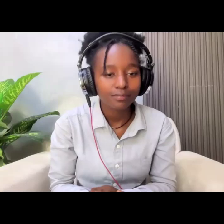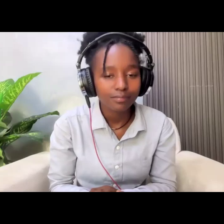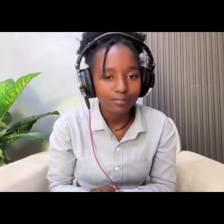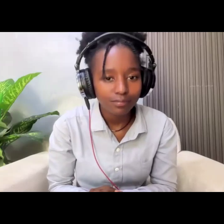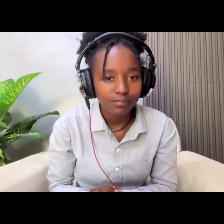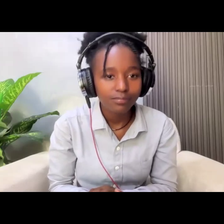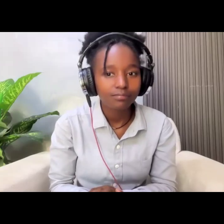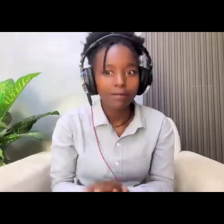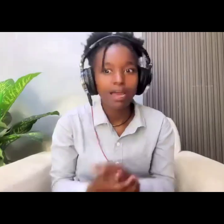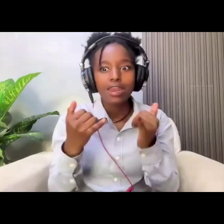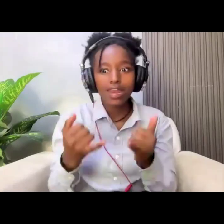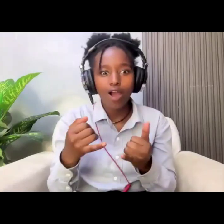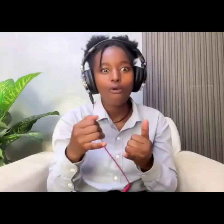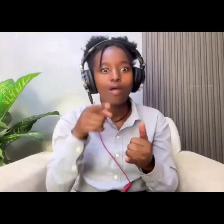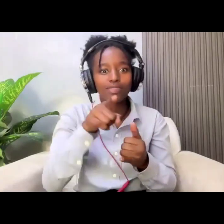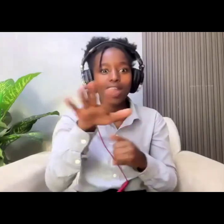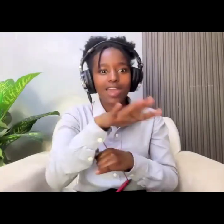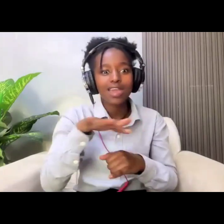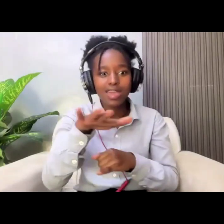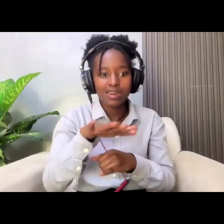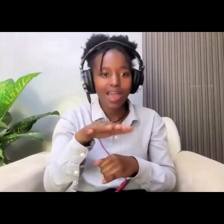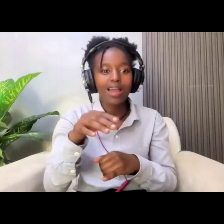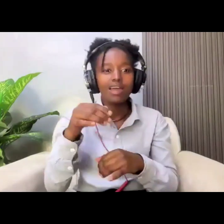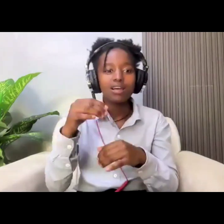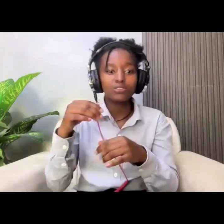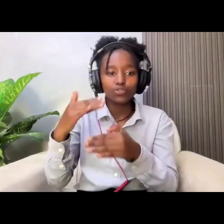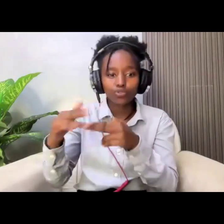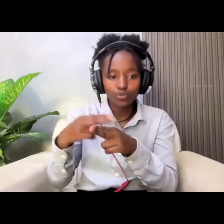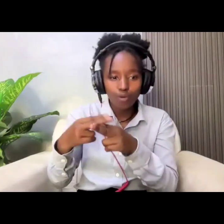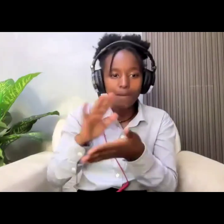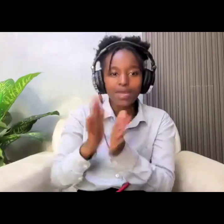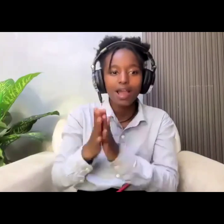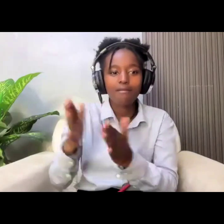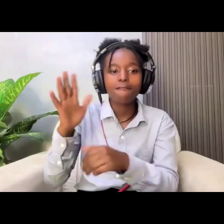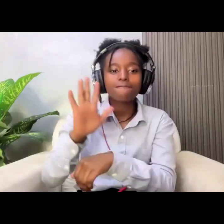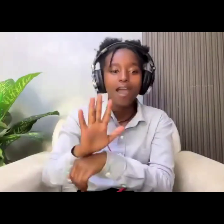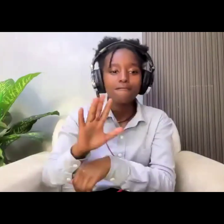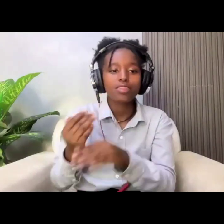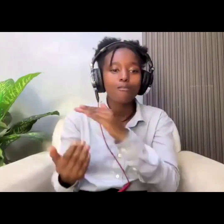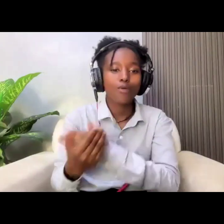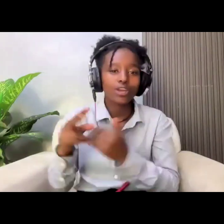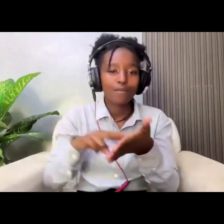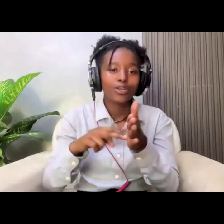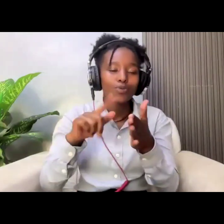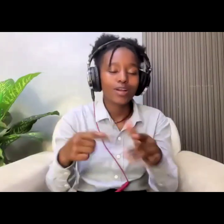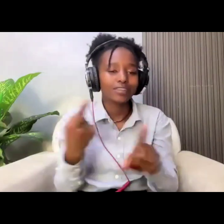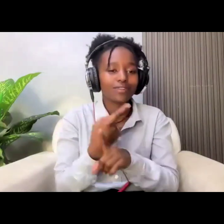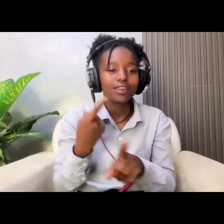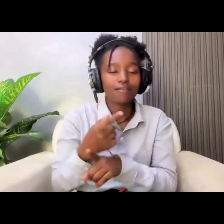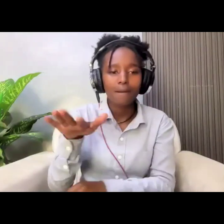5 a.m. So I said good morning. I beg your